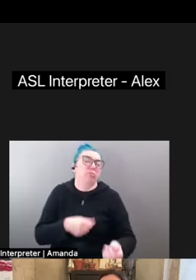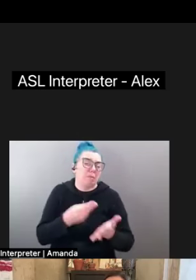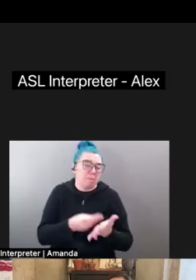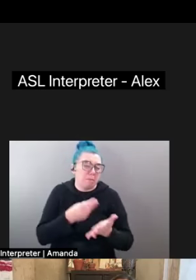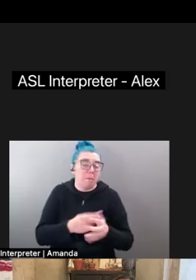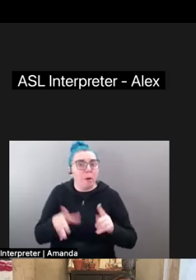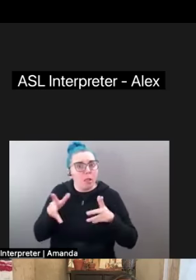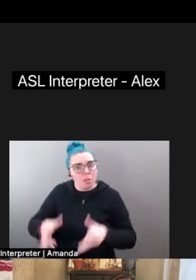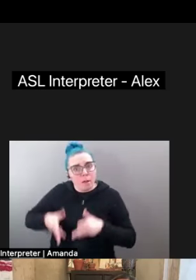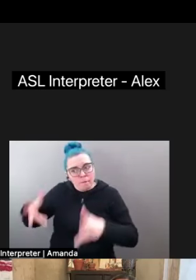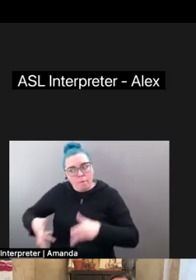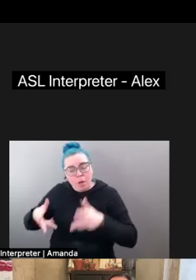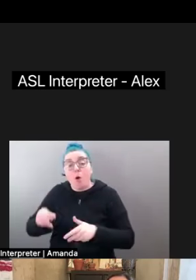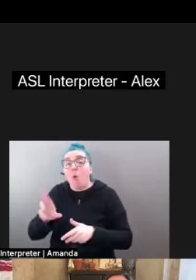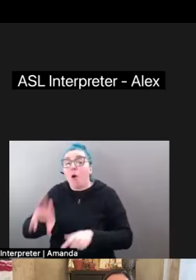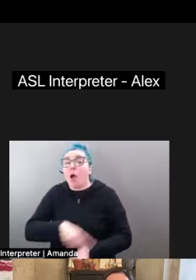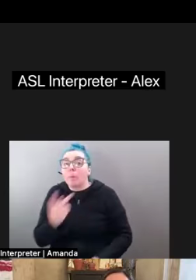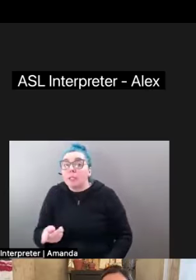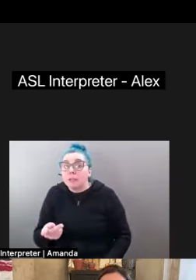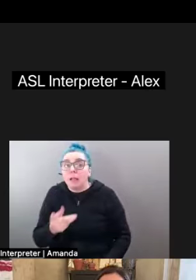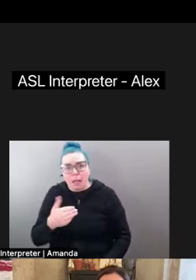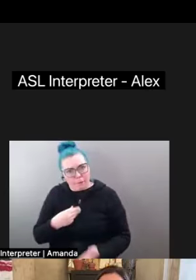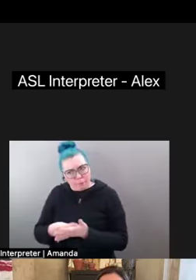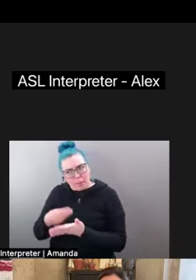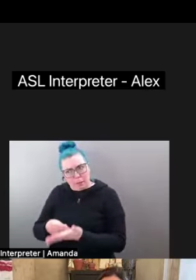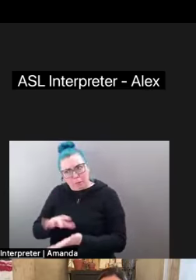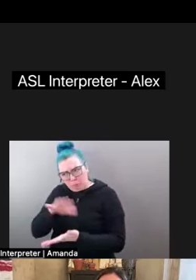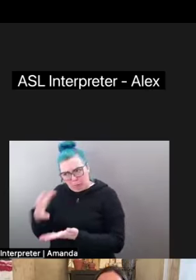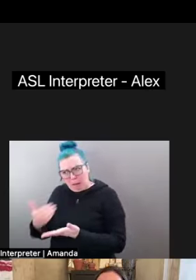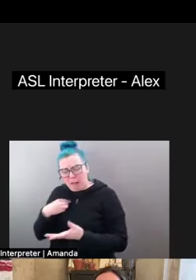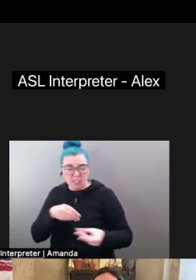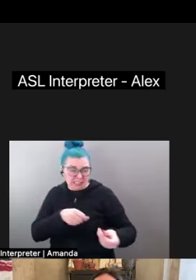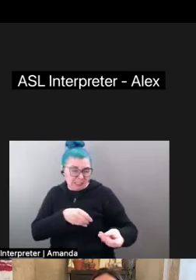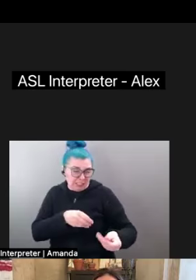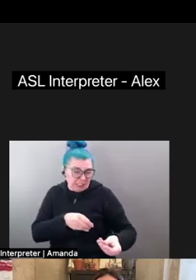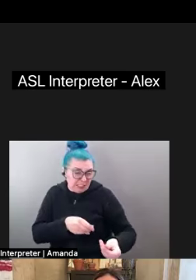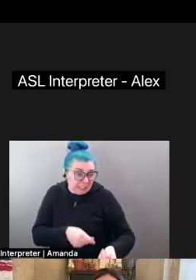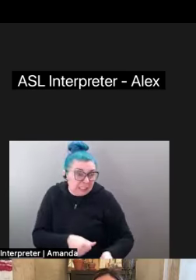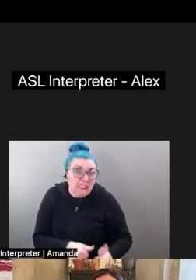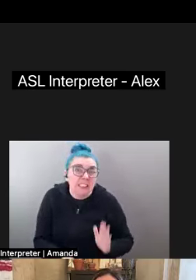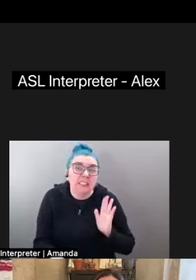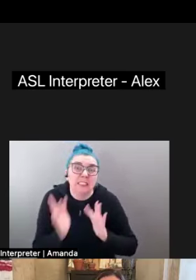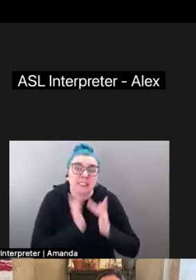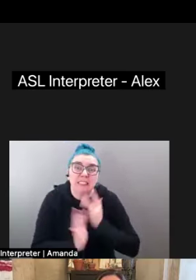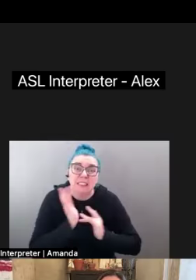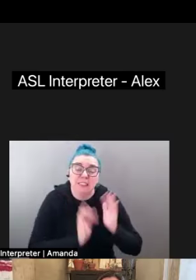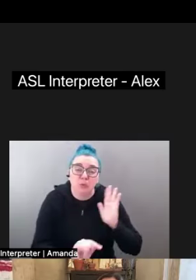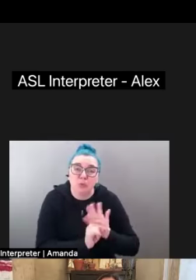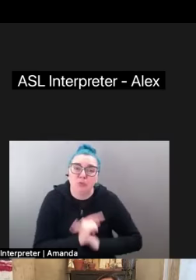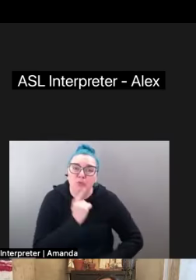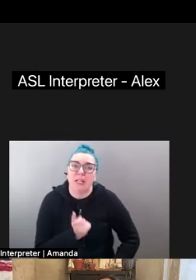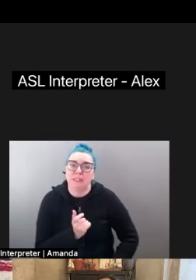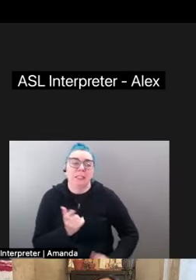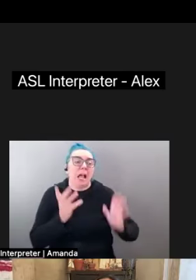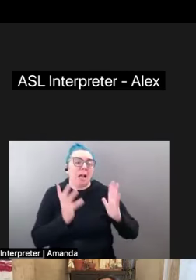have an accumulated deficit, we want to see a deficit reduction plan. And if you have a significant accumulated surplus, we just want to see